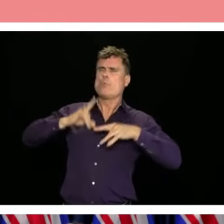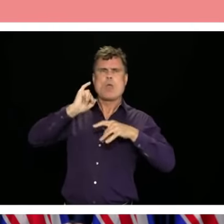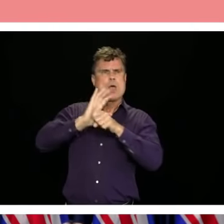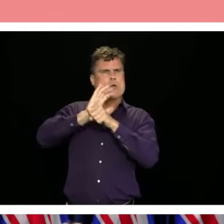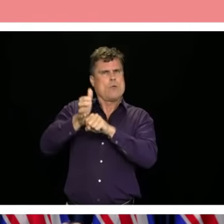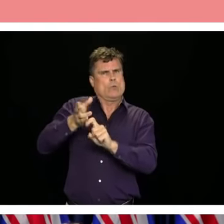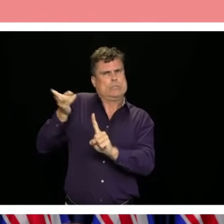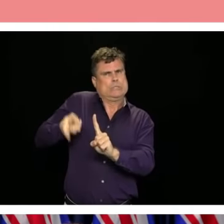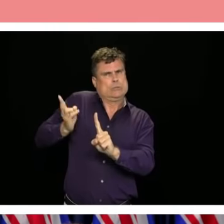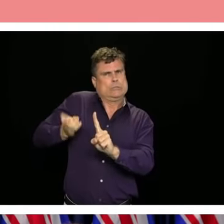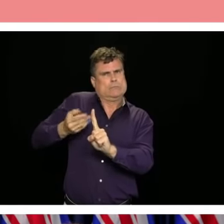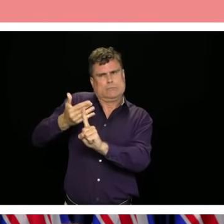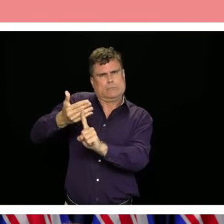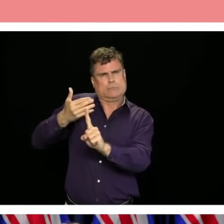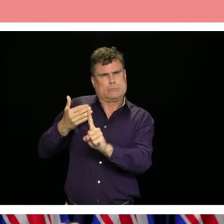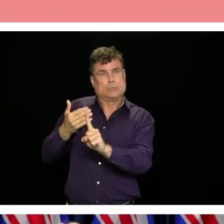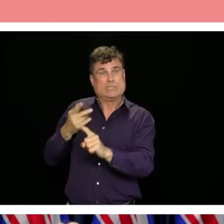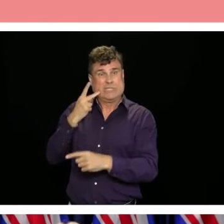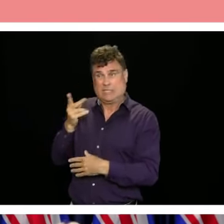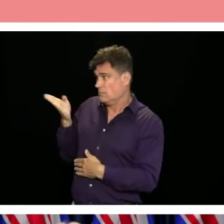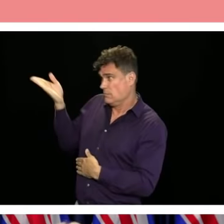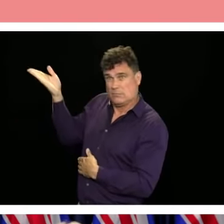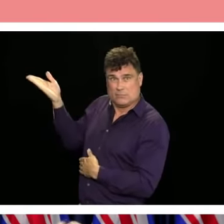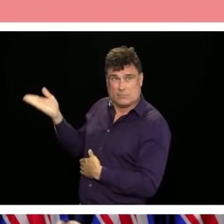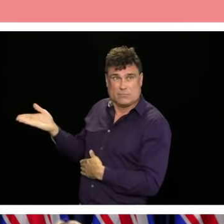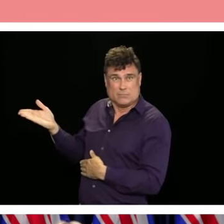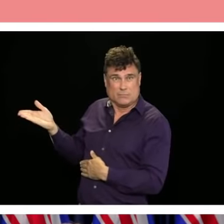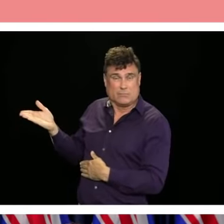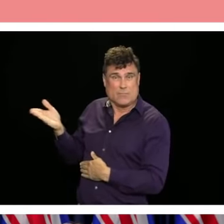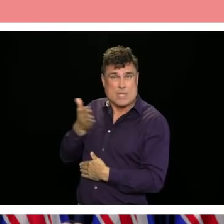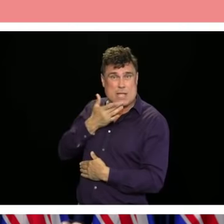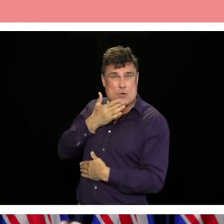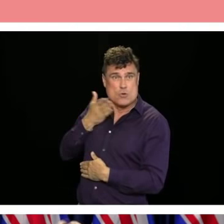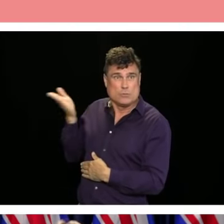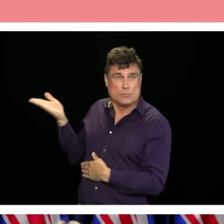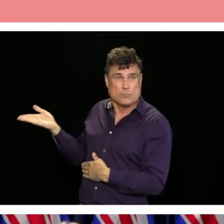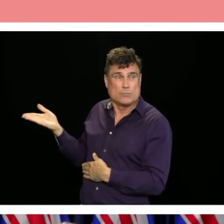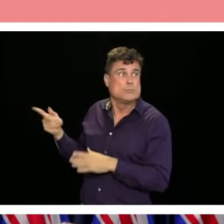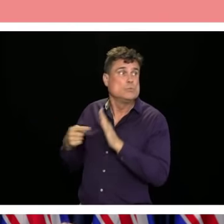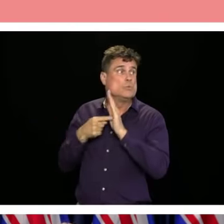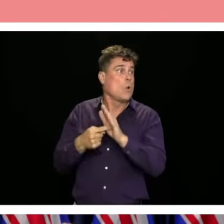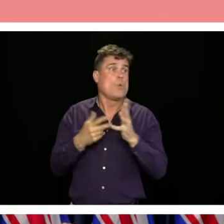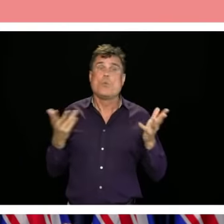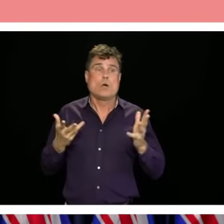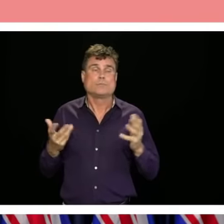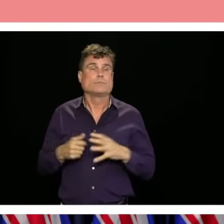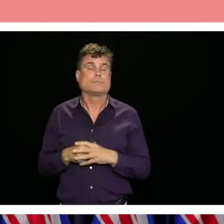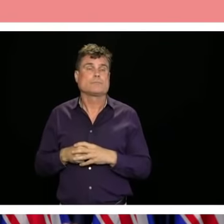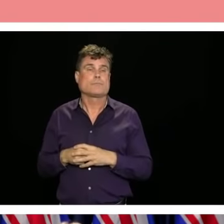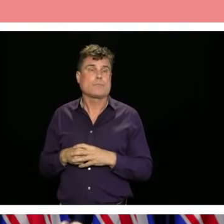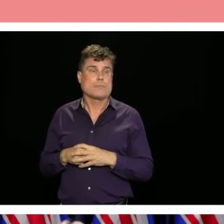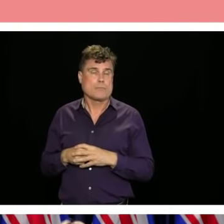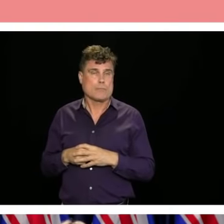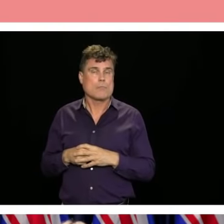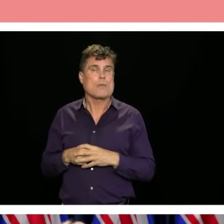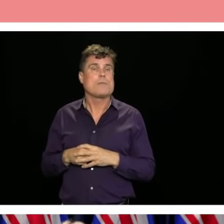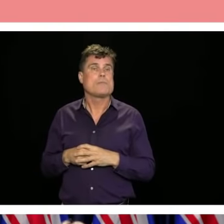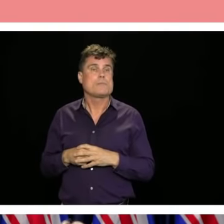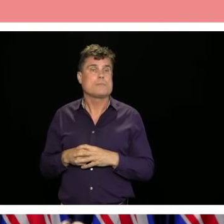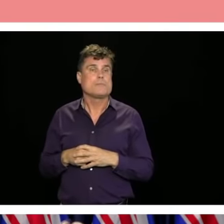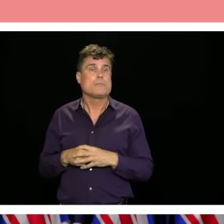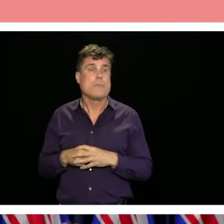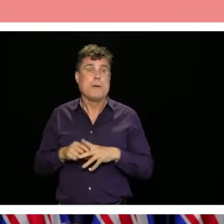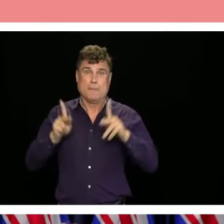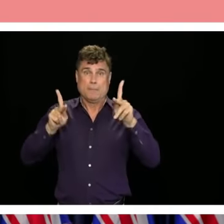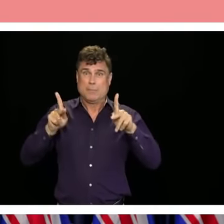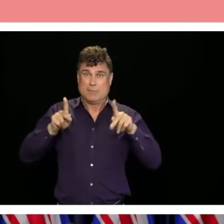And we've been using this type of analysis to help us with things like a tuberculosis outbreak that we had here in the province. But this is the first time that